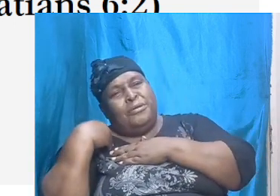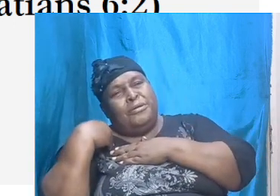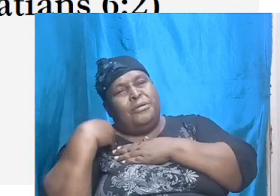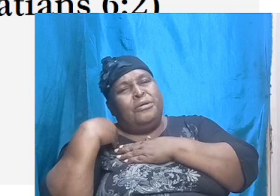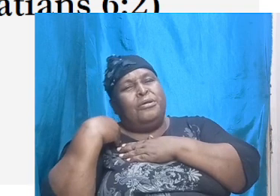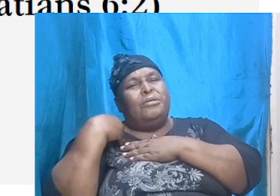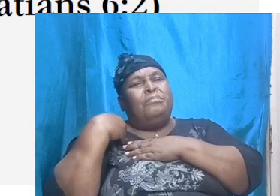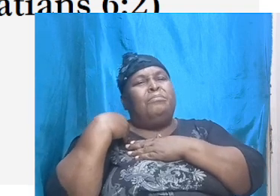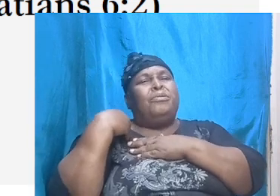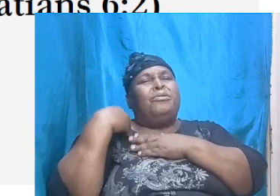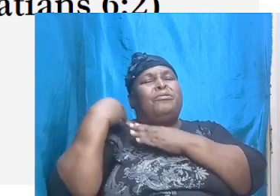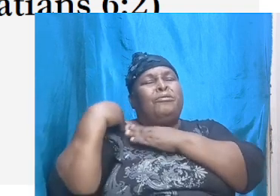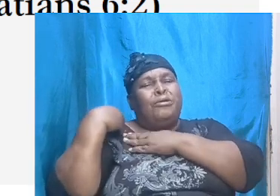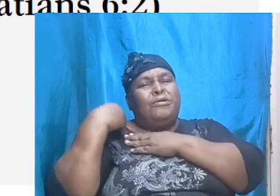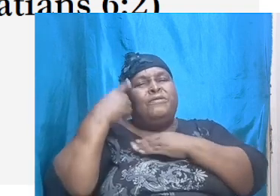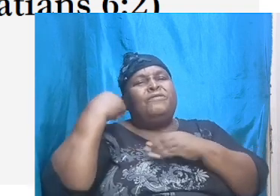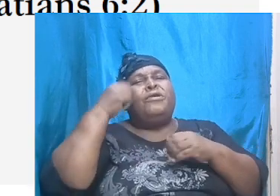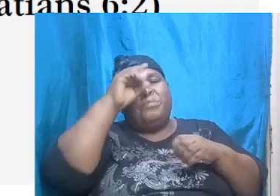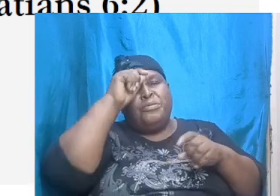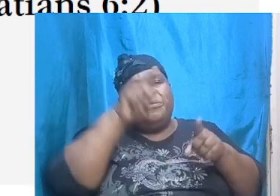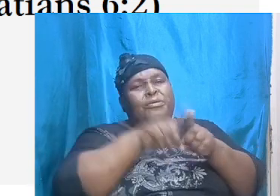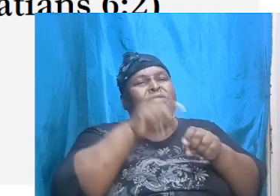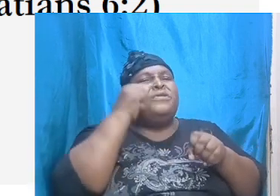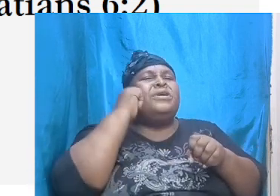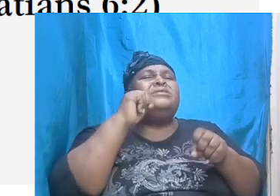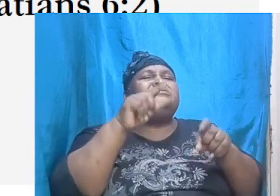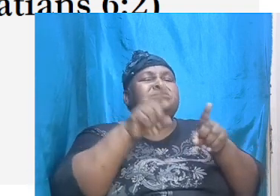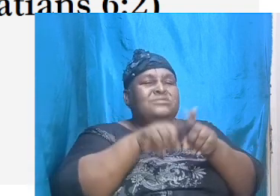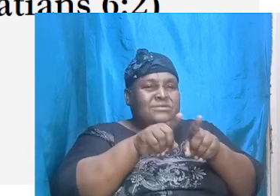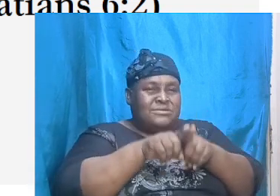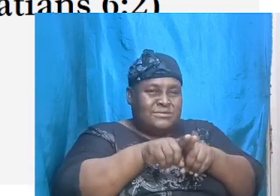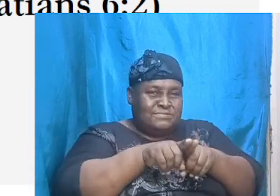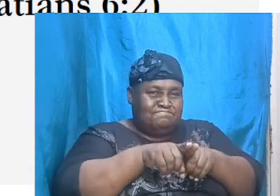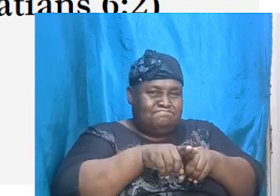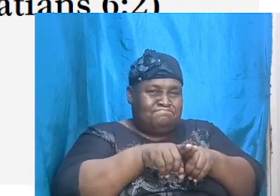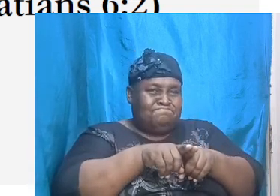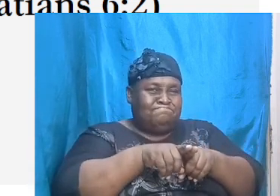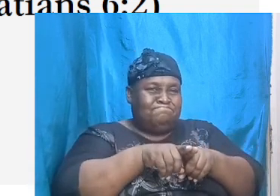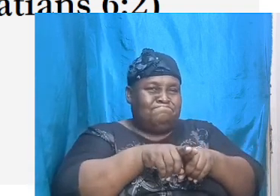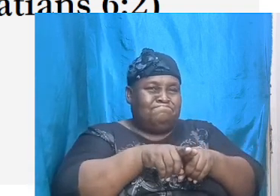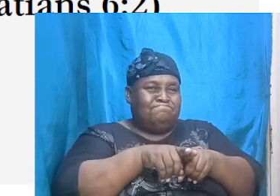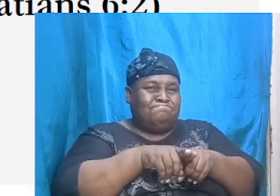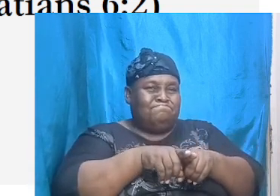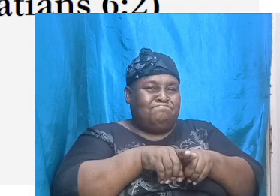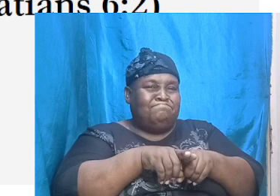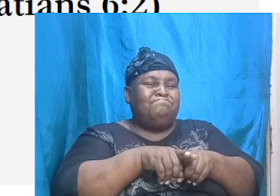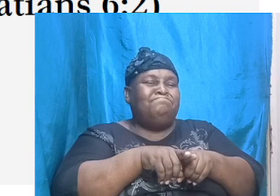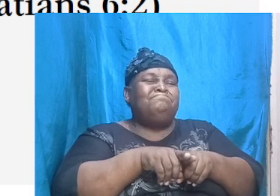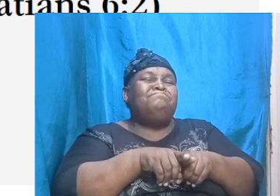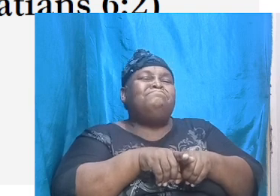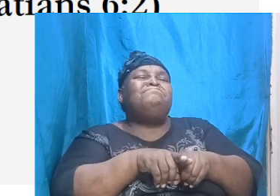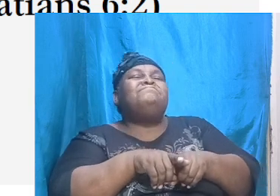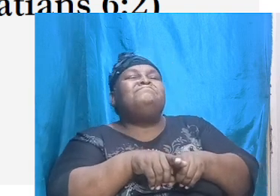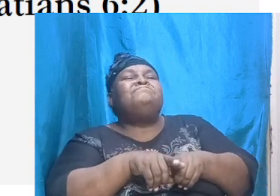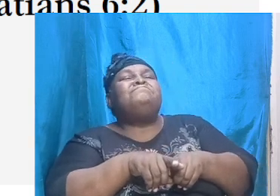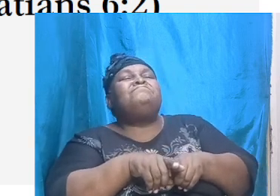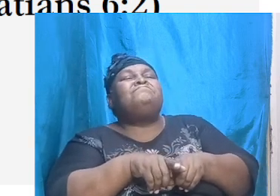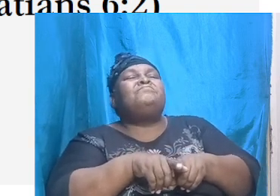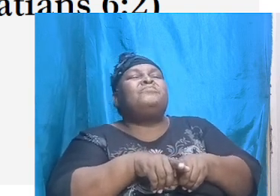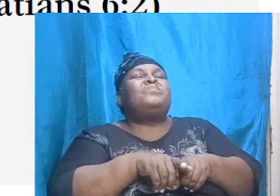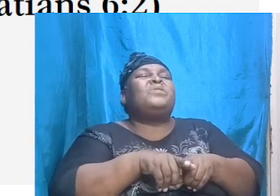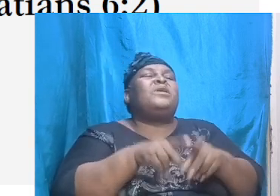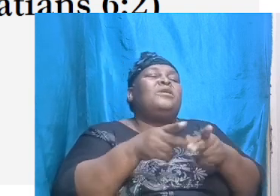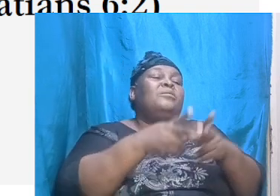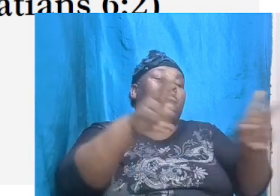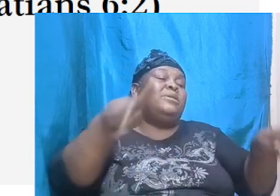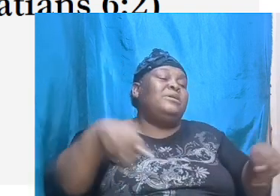that when we bear each other's burden, that's how we know that we are children of Christ. Amen. There should be a place